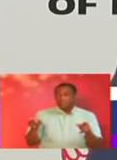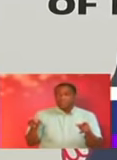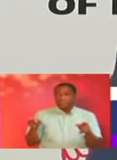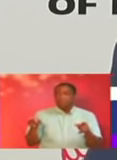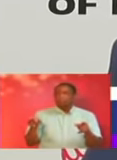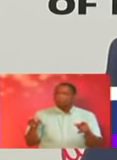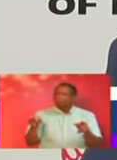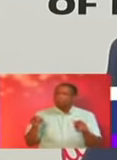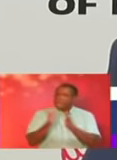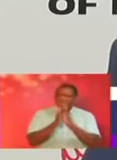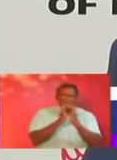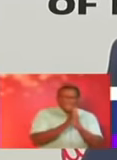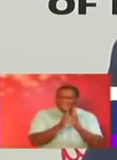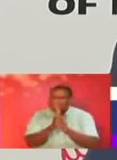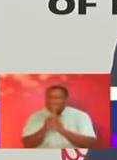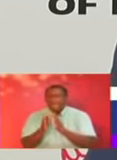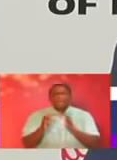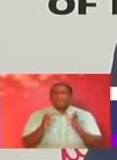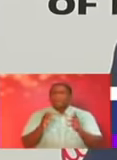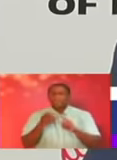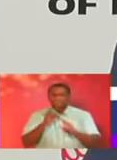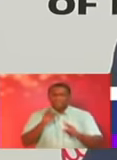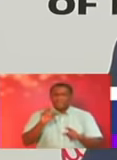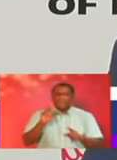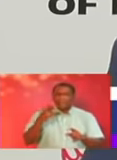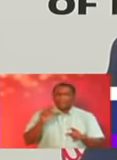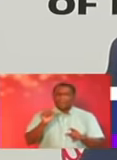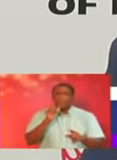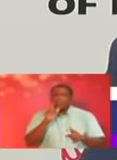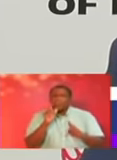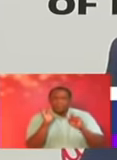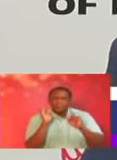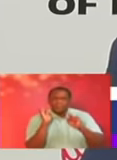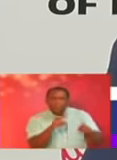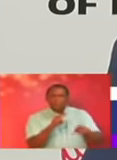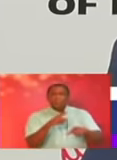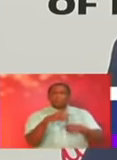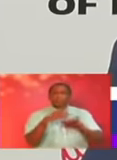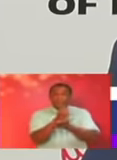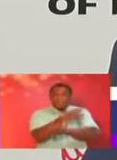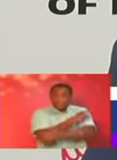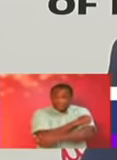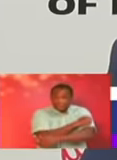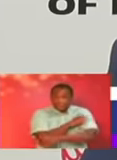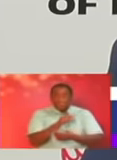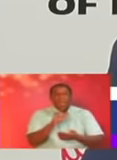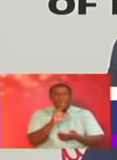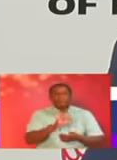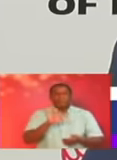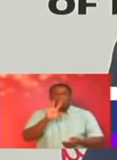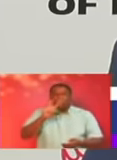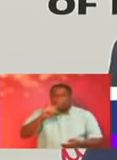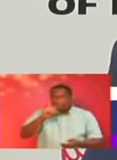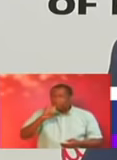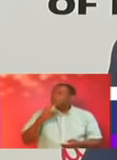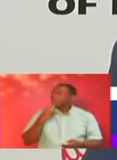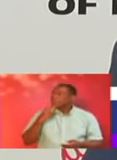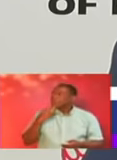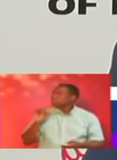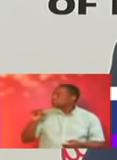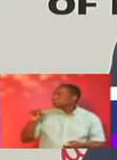under ERHA to be vaccinated. On the day that they were supposed to turn up for that special treatment, 20